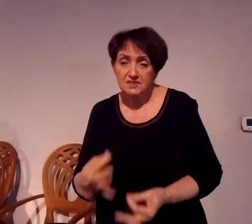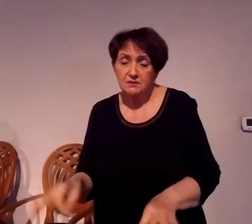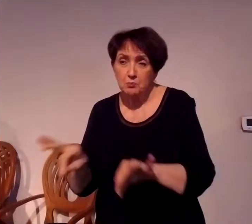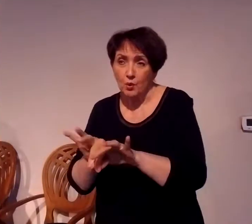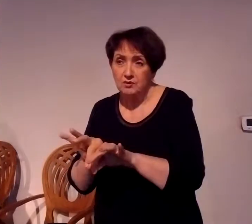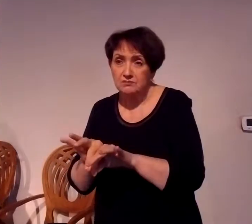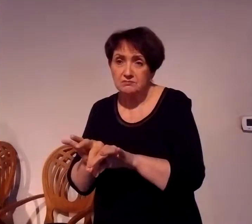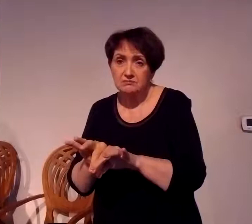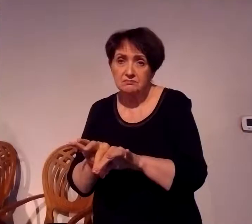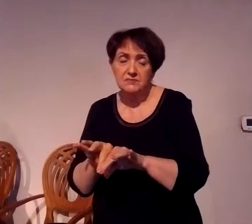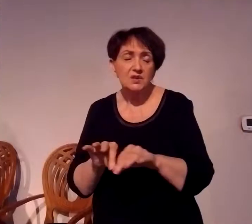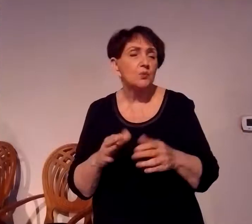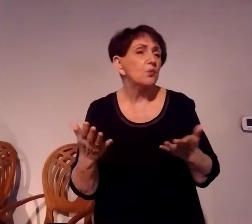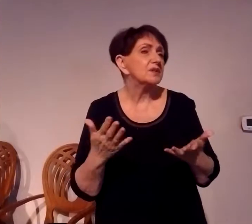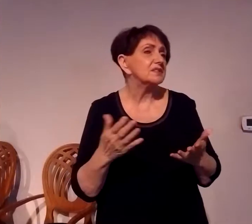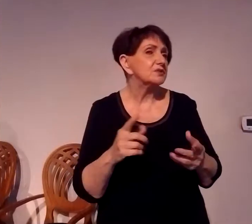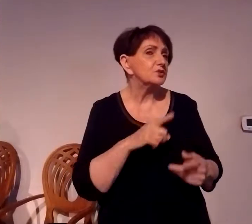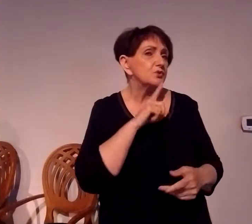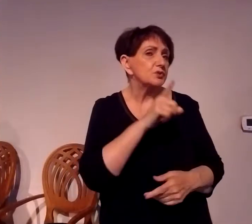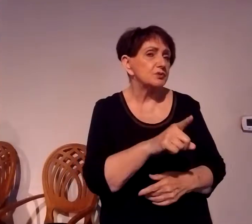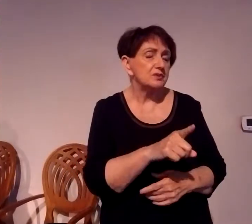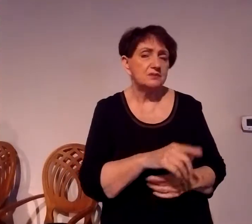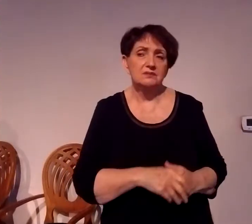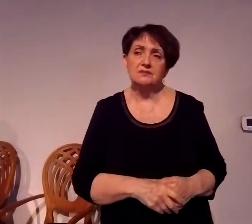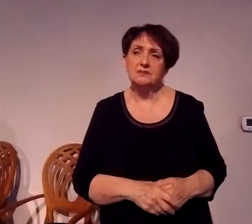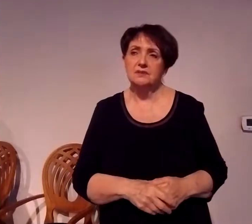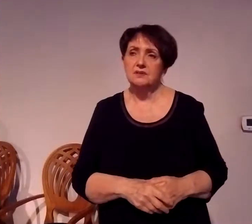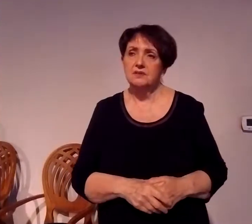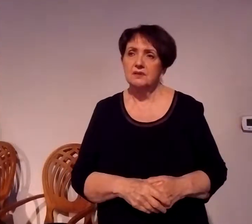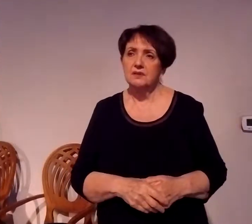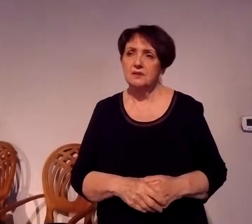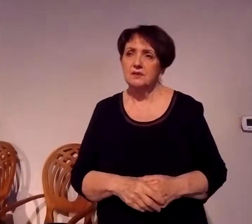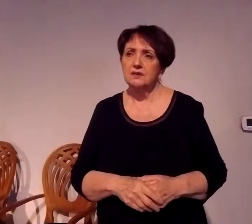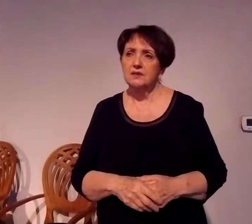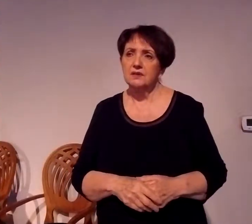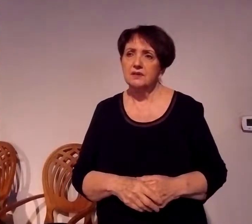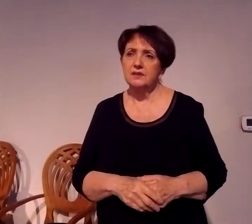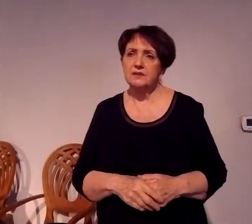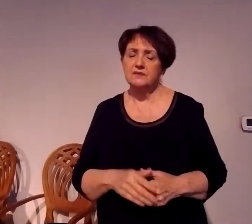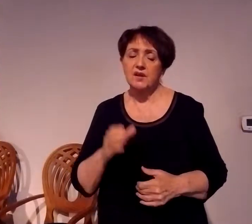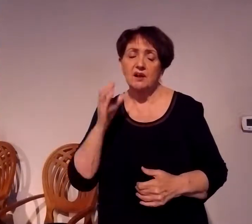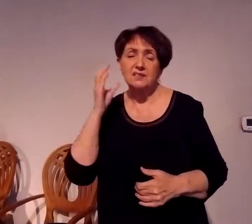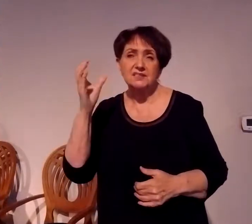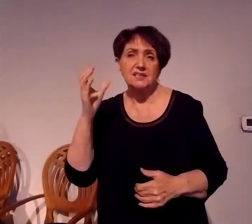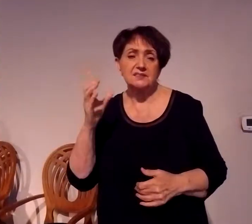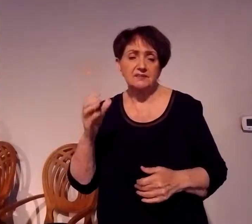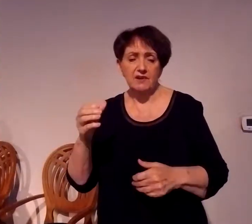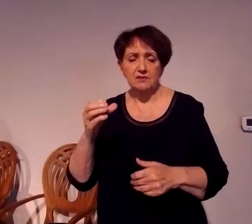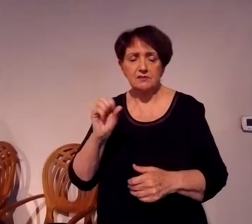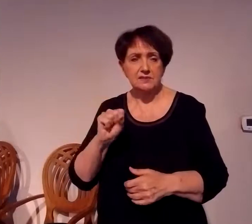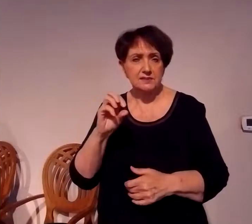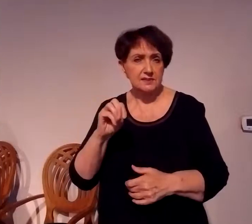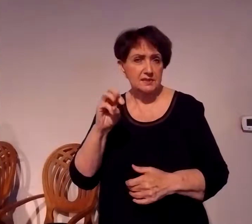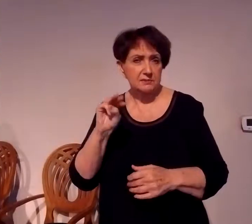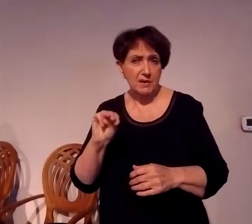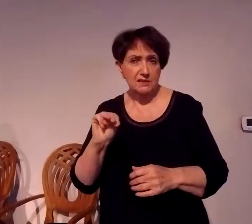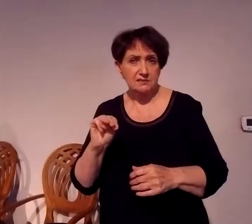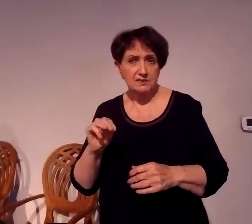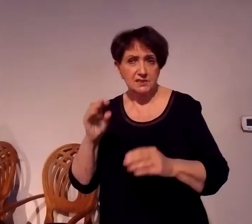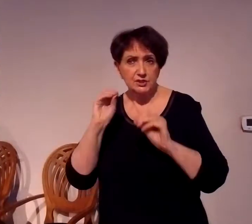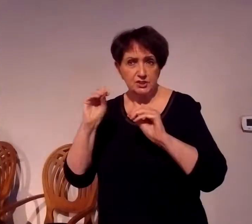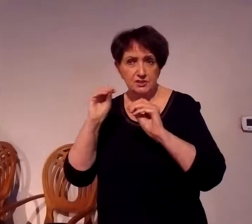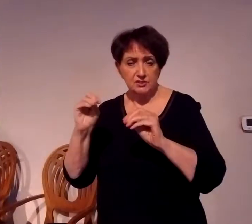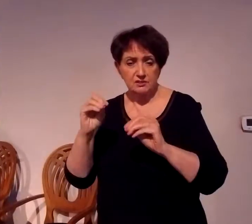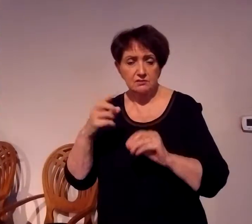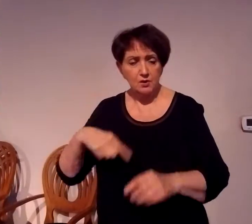truth? We stand within the context of our science of mind teaching. We take this up,